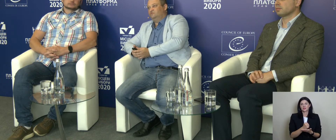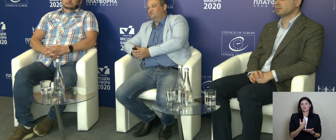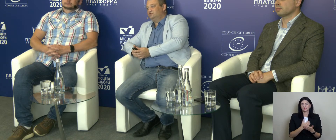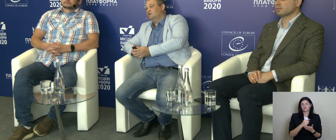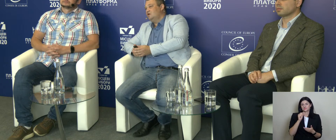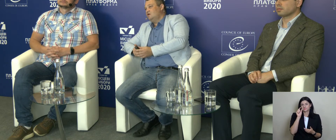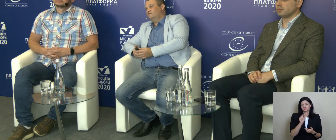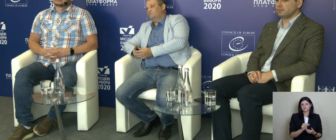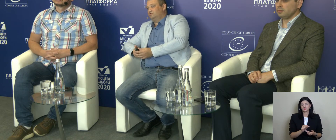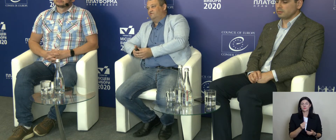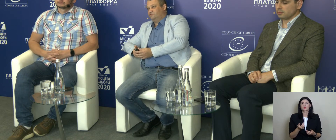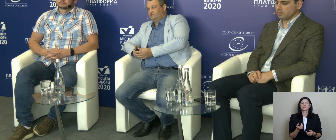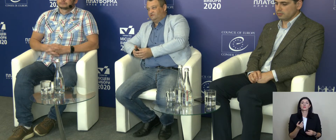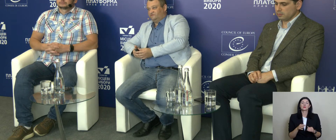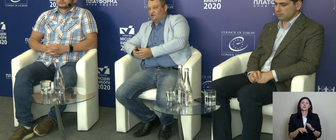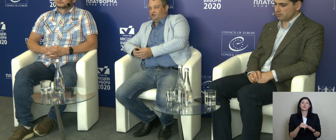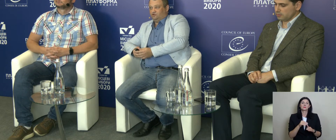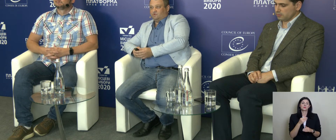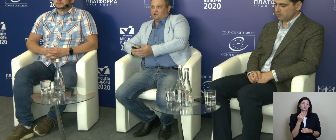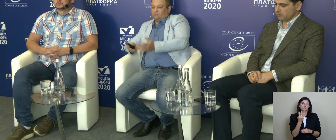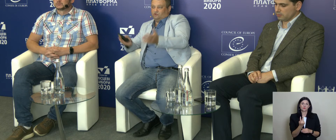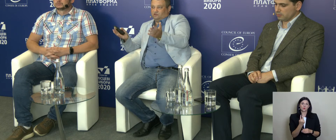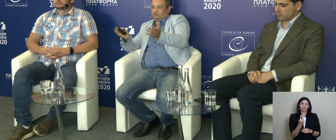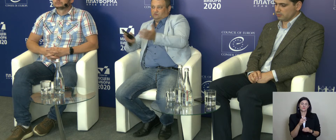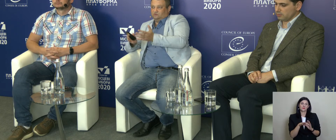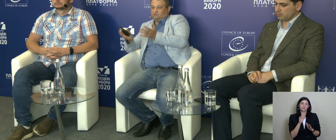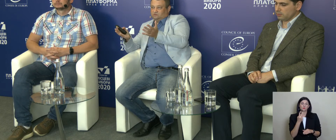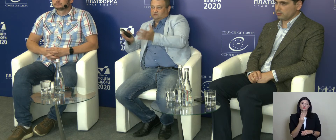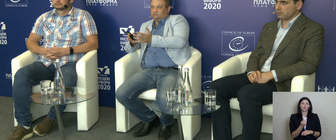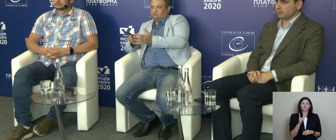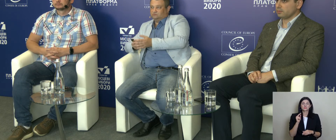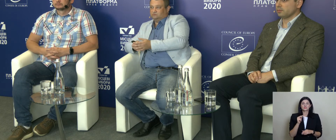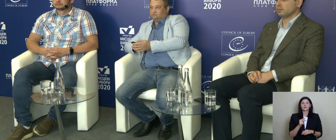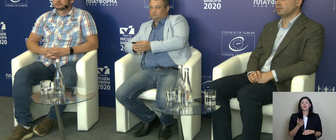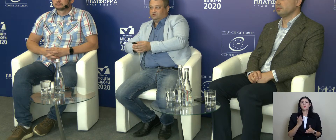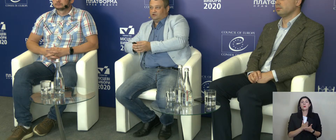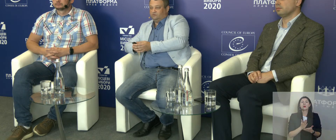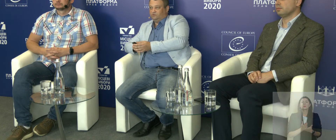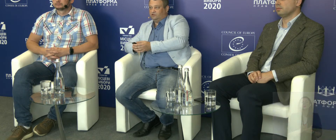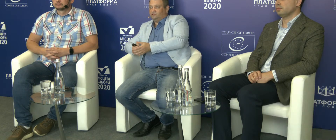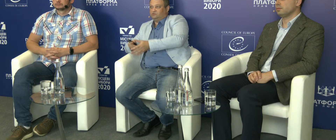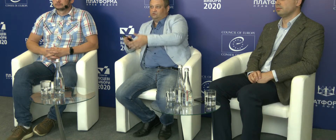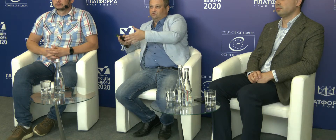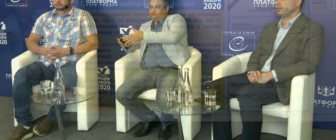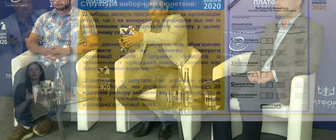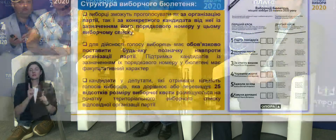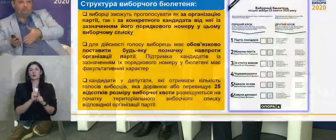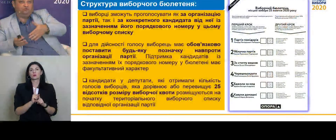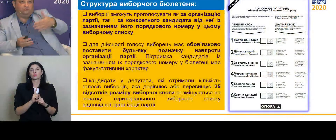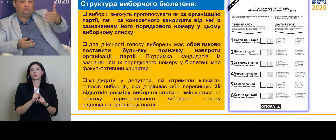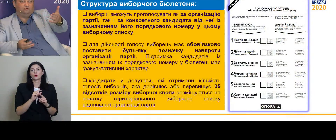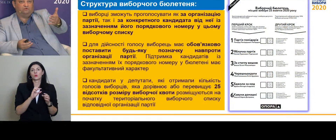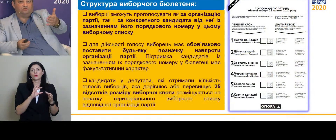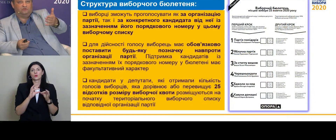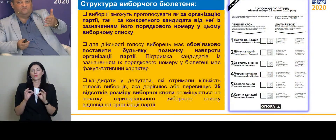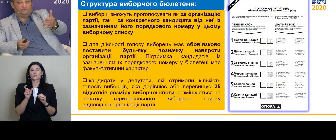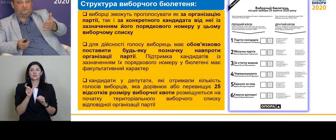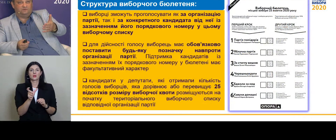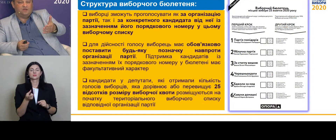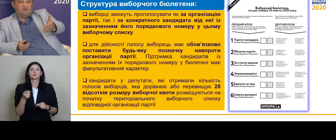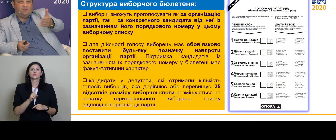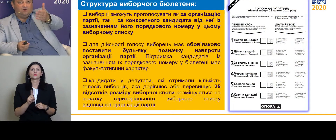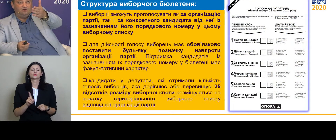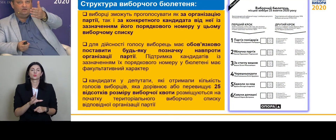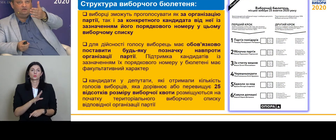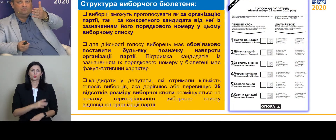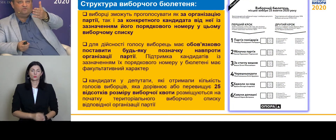of this party, I support the candidate under the number, and you had to write the number. So you had to write two numbers. In this case,